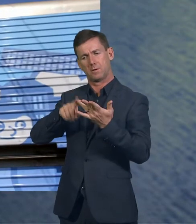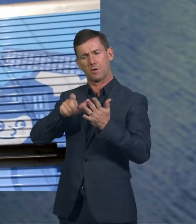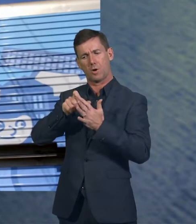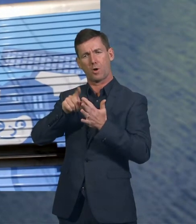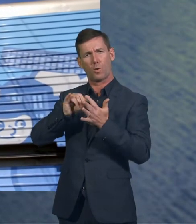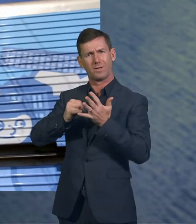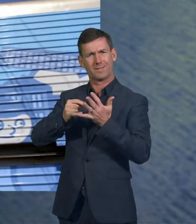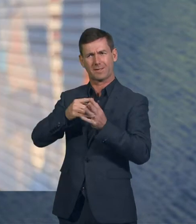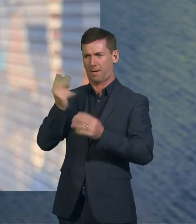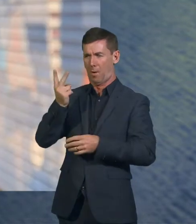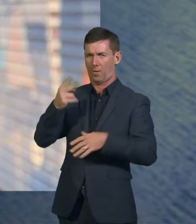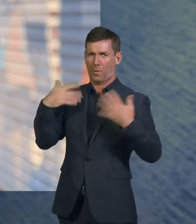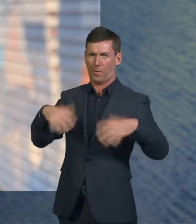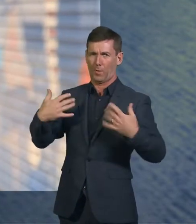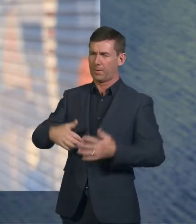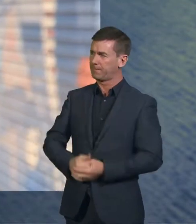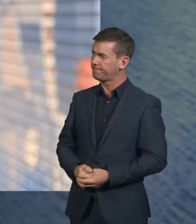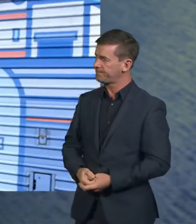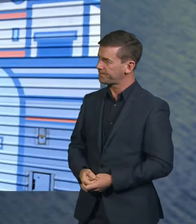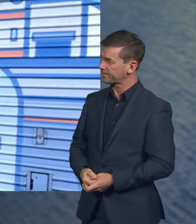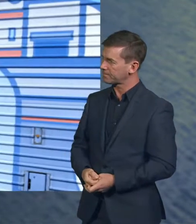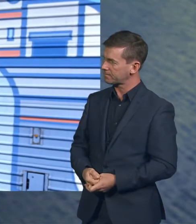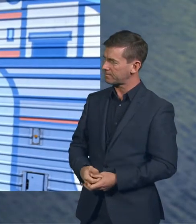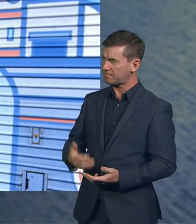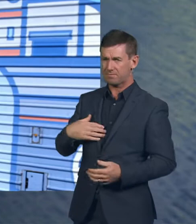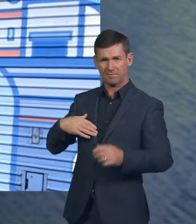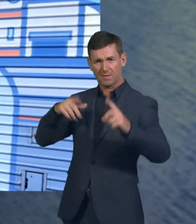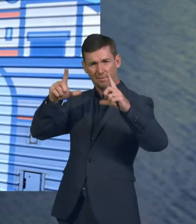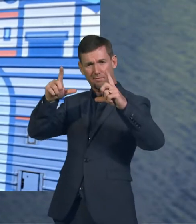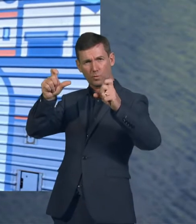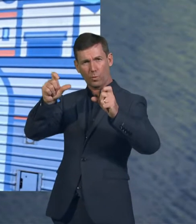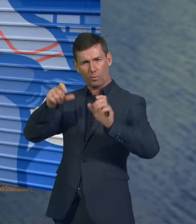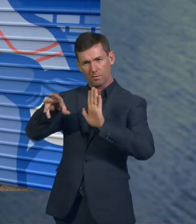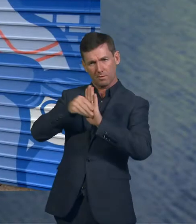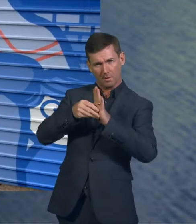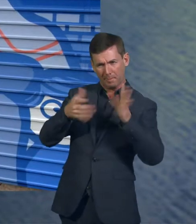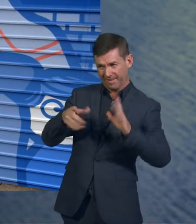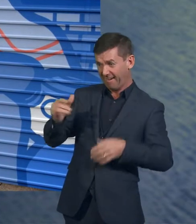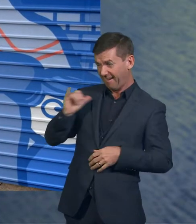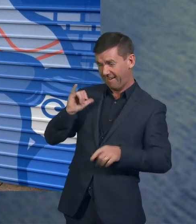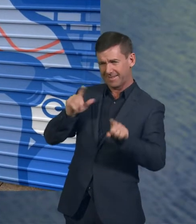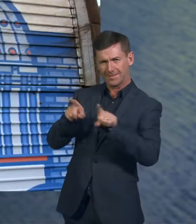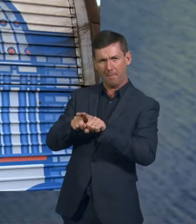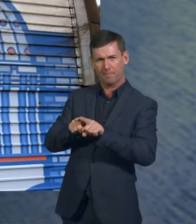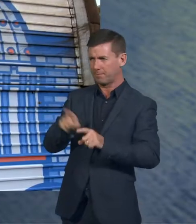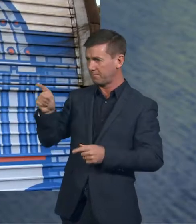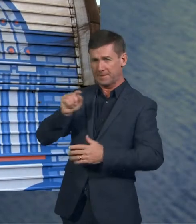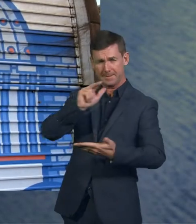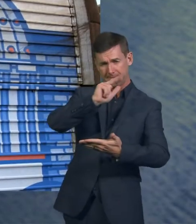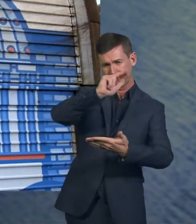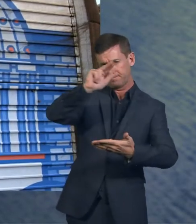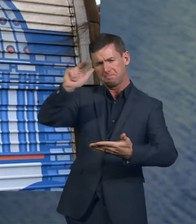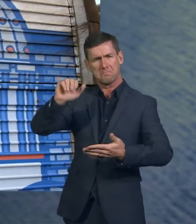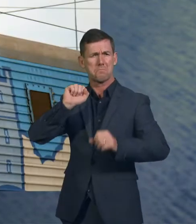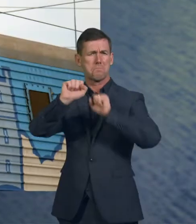moment. I photoshopped it onto the side of the train. Yeah, so did I. As with all masterpieces, this creation is whatever the